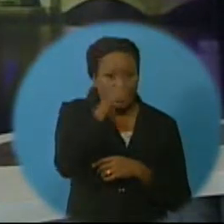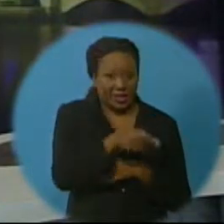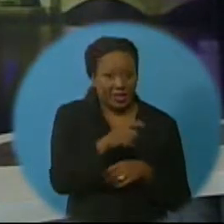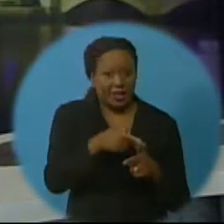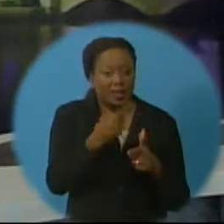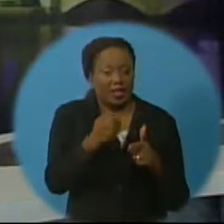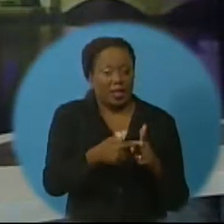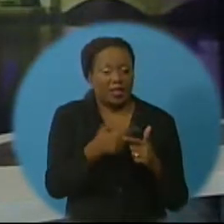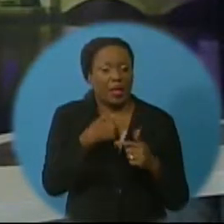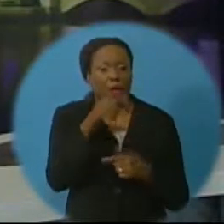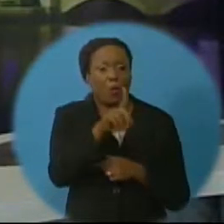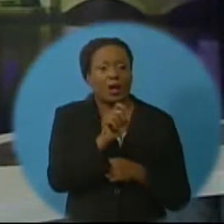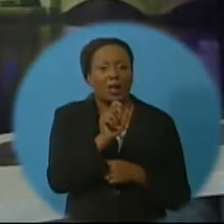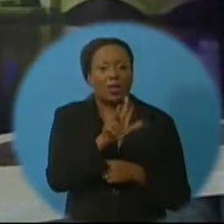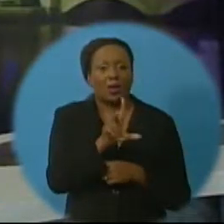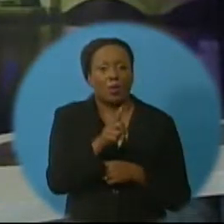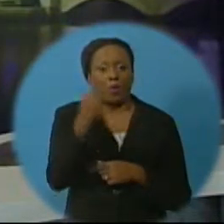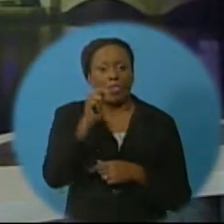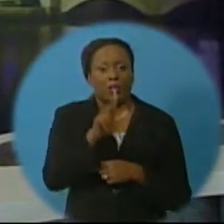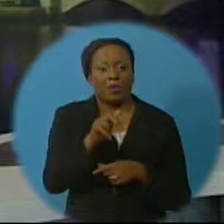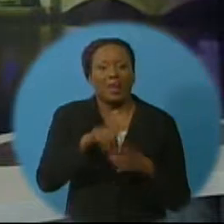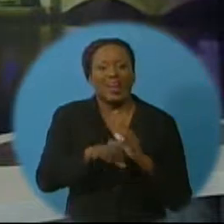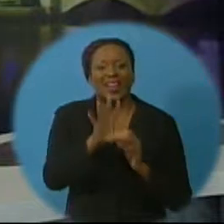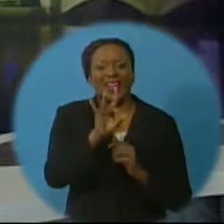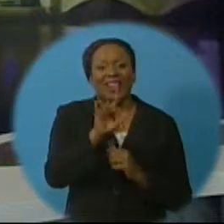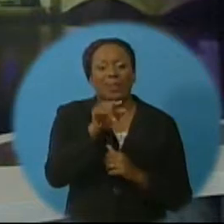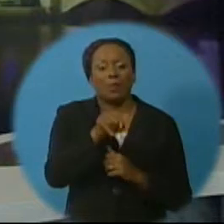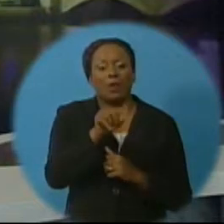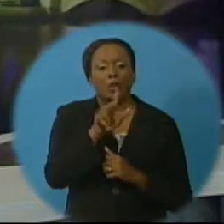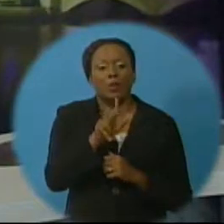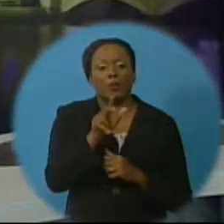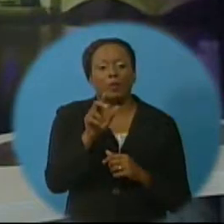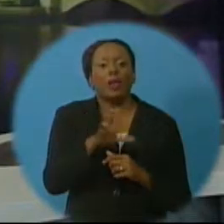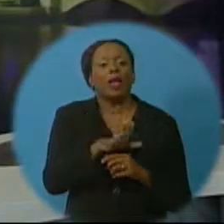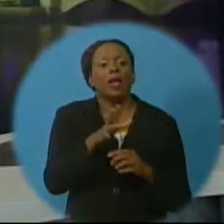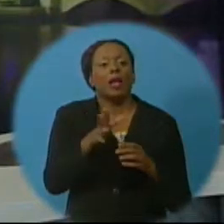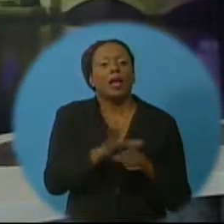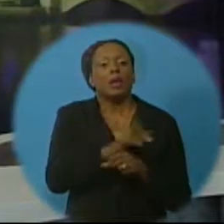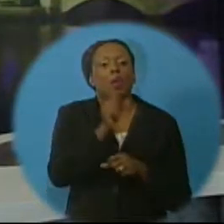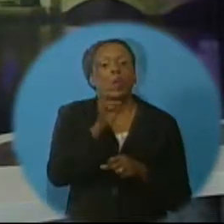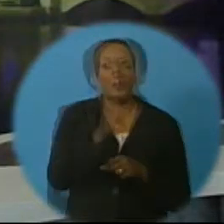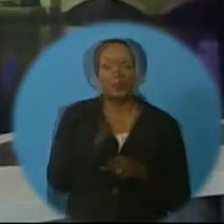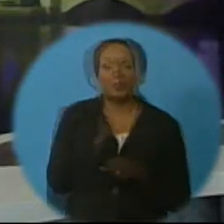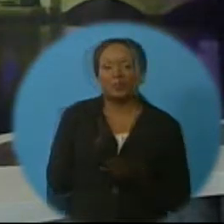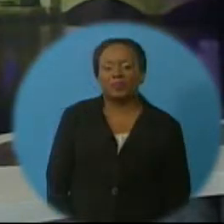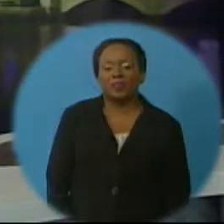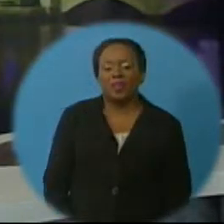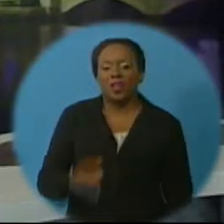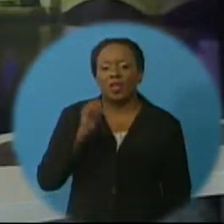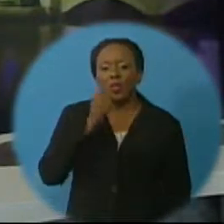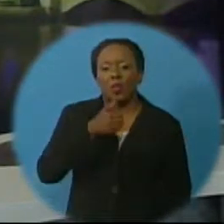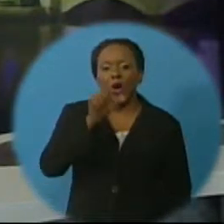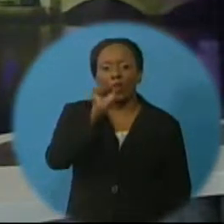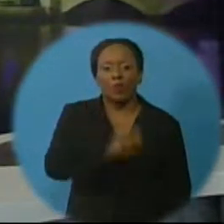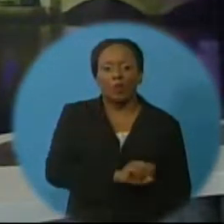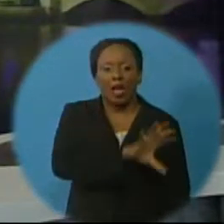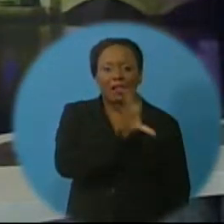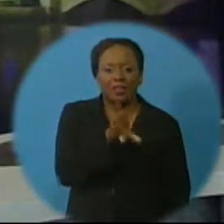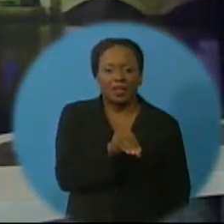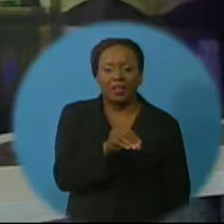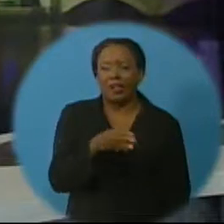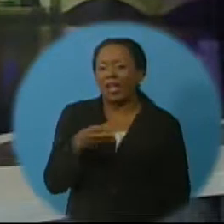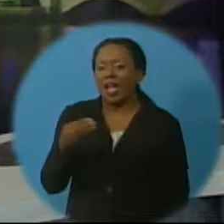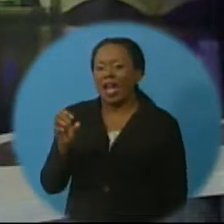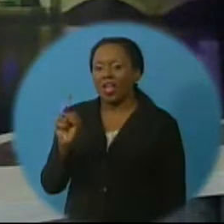cruised to 131 for 3 in 18.3 to win by 7 wickets. Well, tomorrow South Africa and Sri